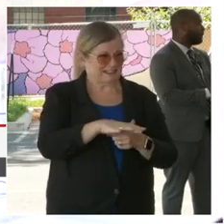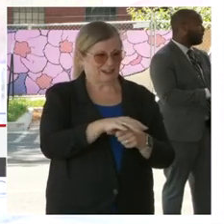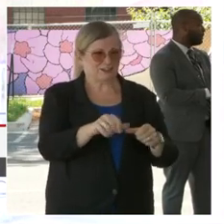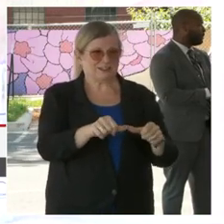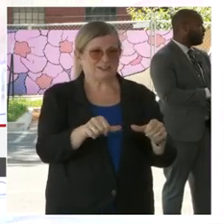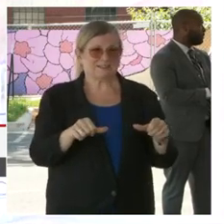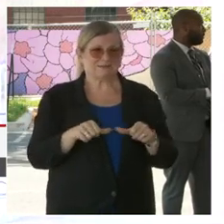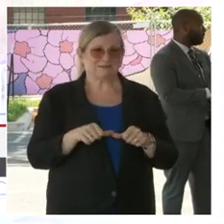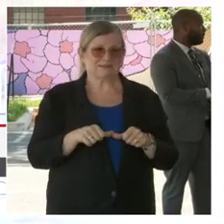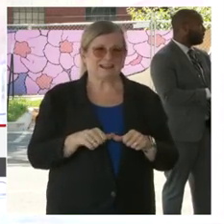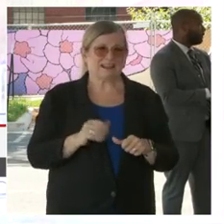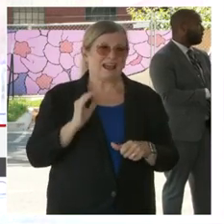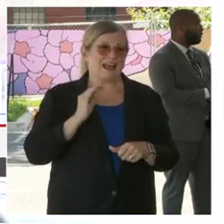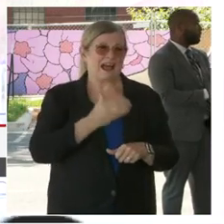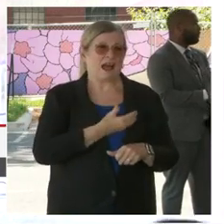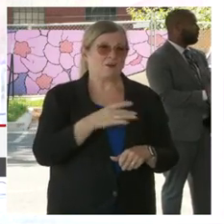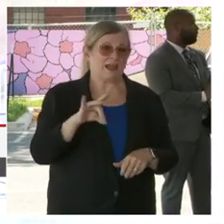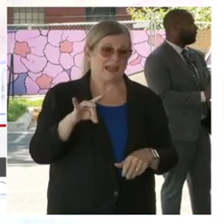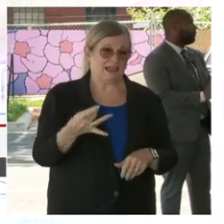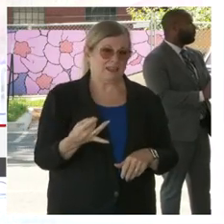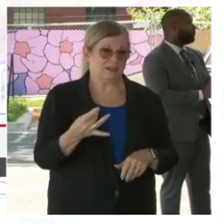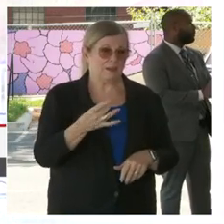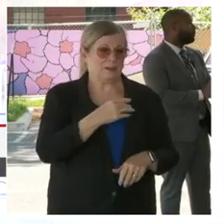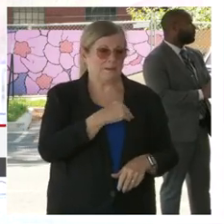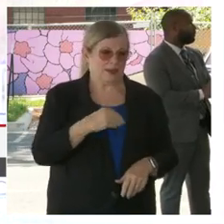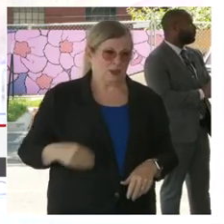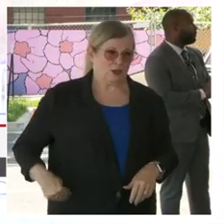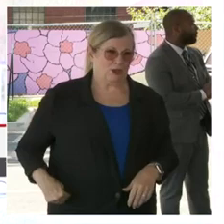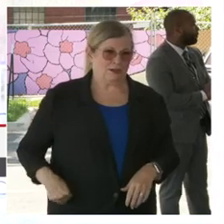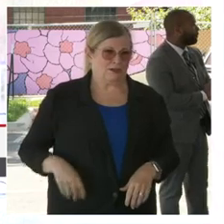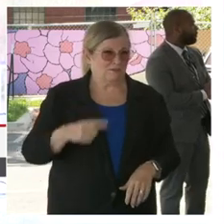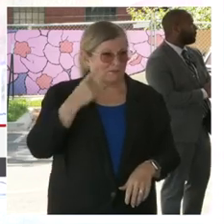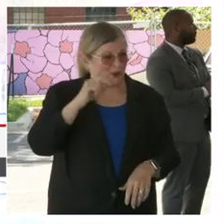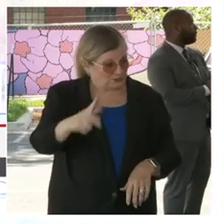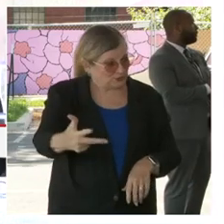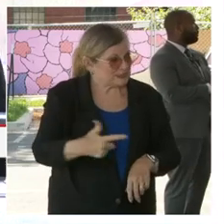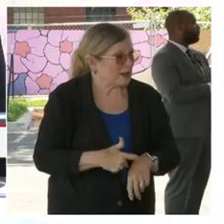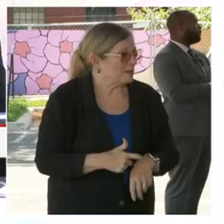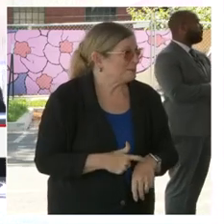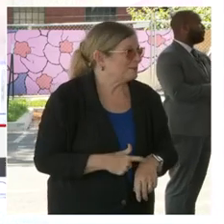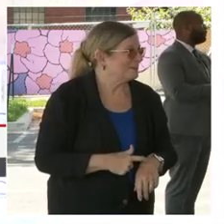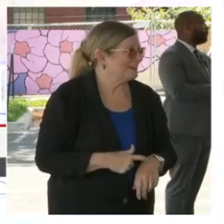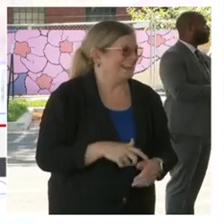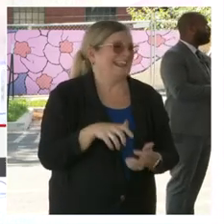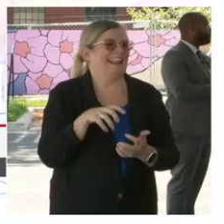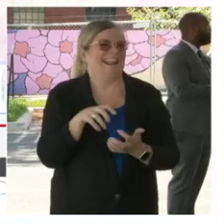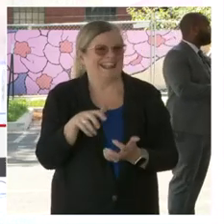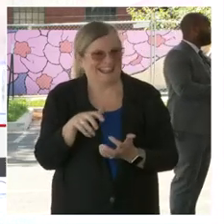She's our 8th mayor for a 3rd time.